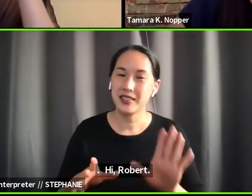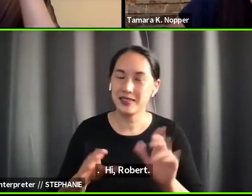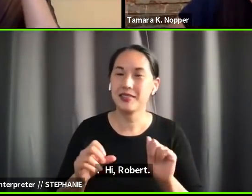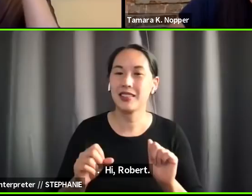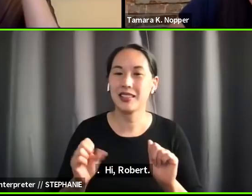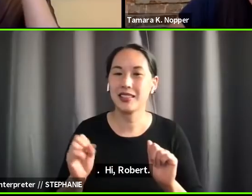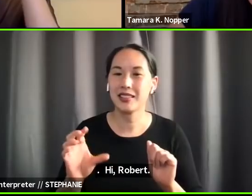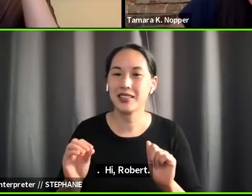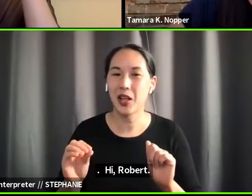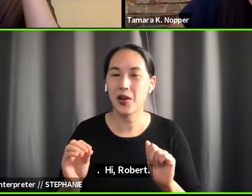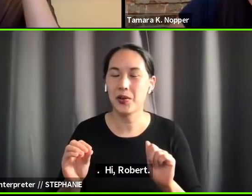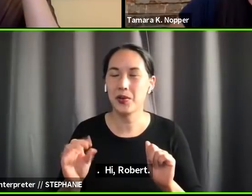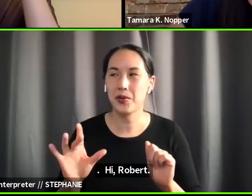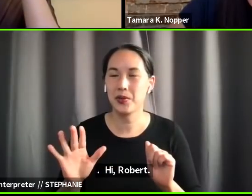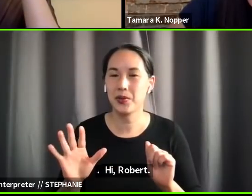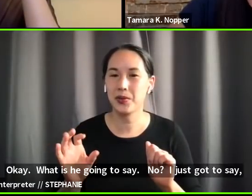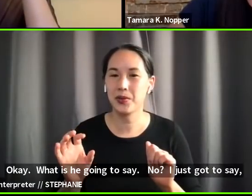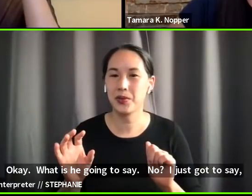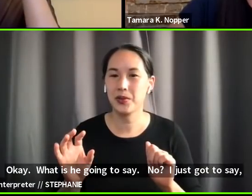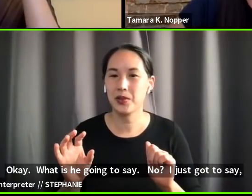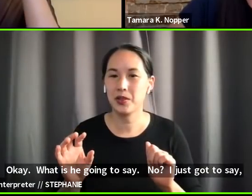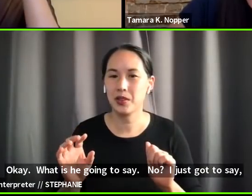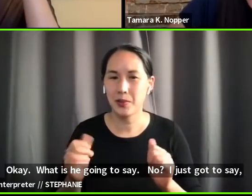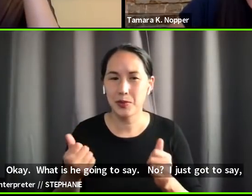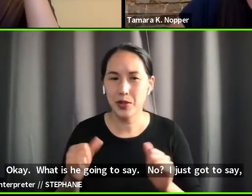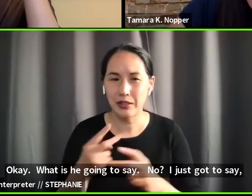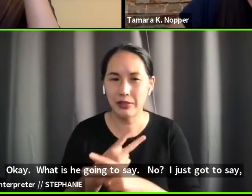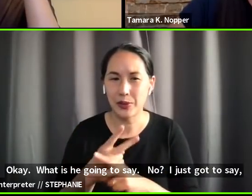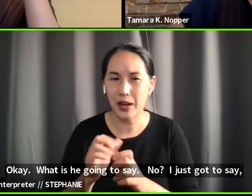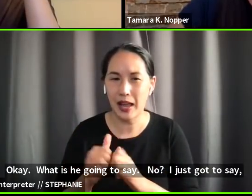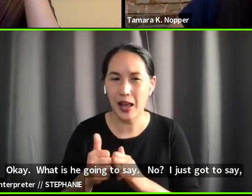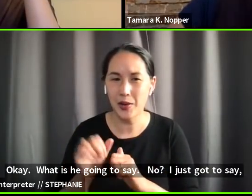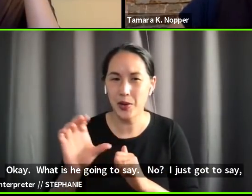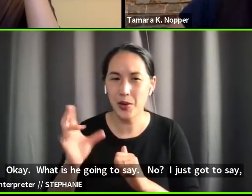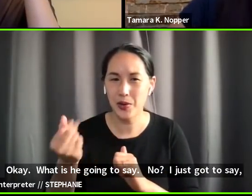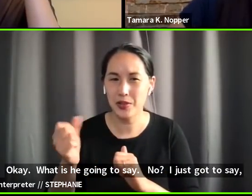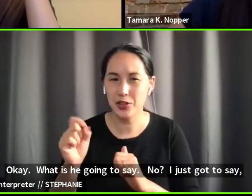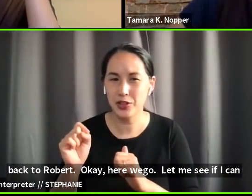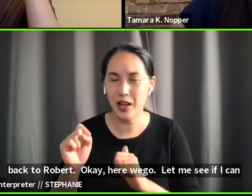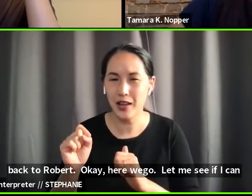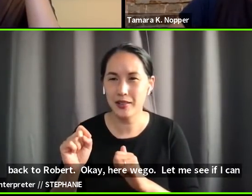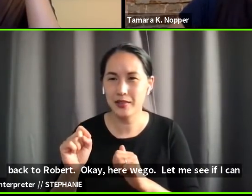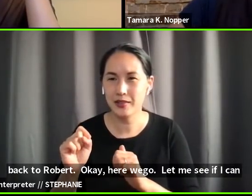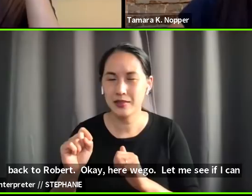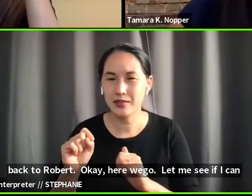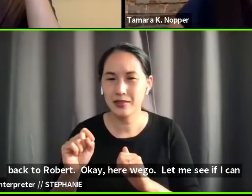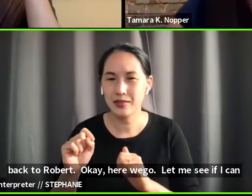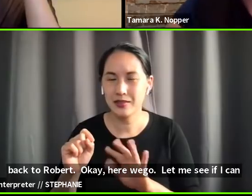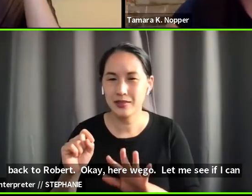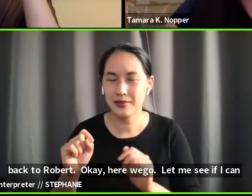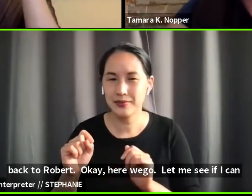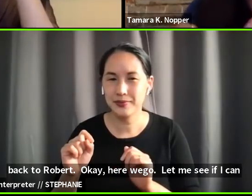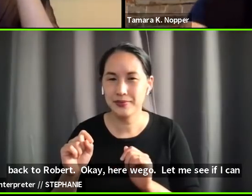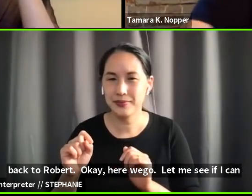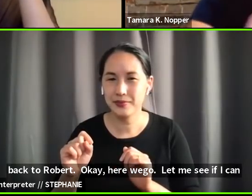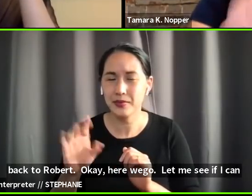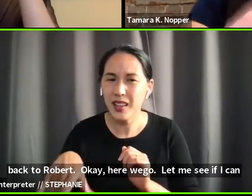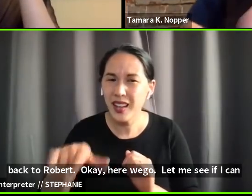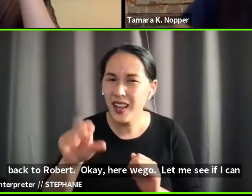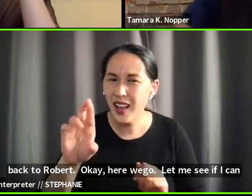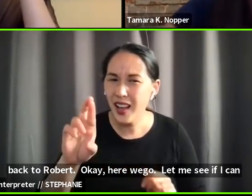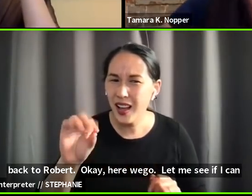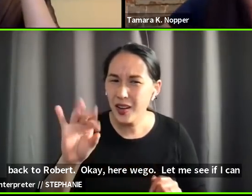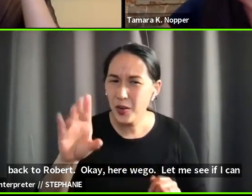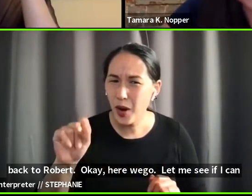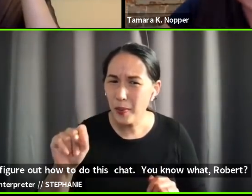to Robert. Okay, here we go. Let me see if I can figure out how to do this chat. You know what, Robert? Is this Robert, the